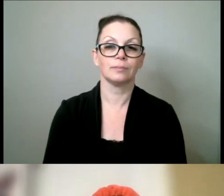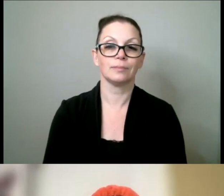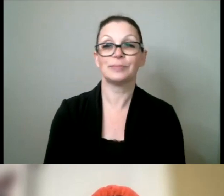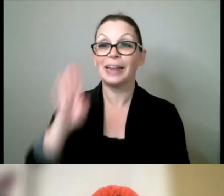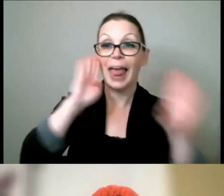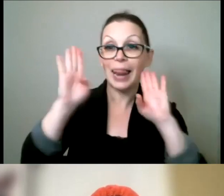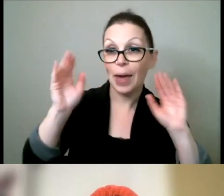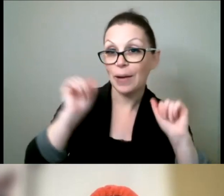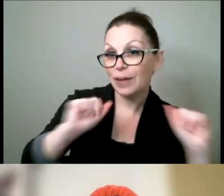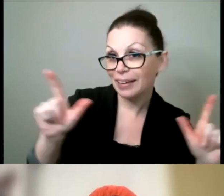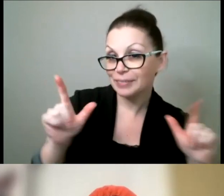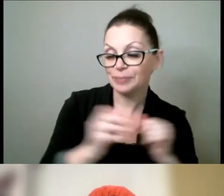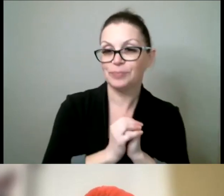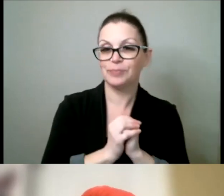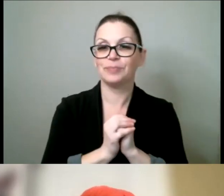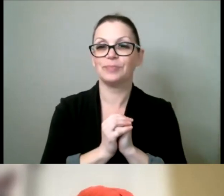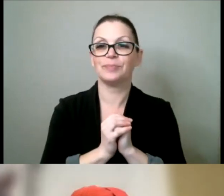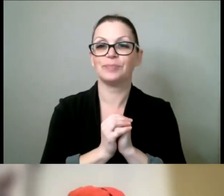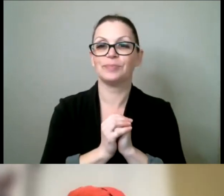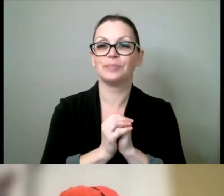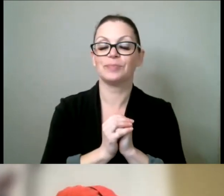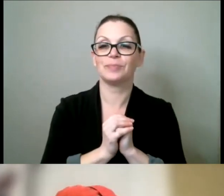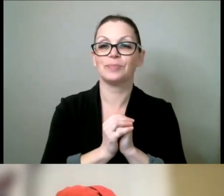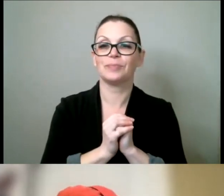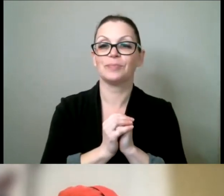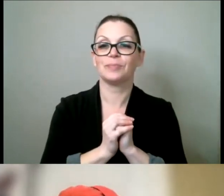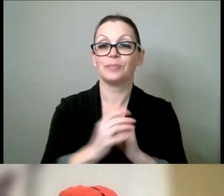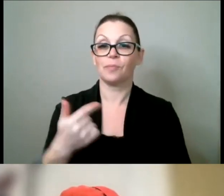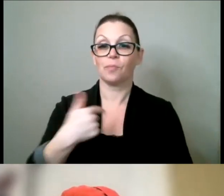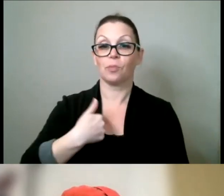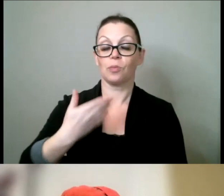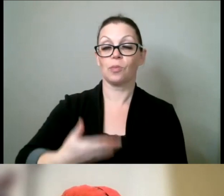Hello, everyone. I am